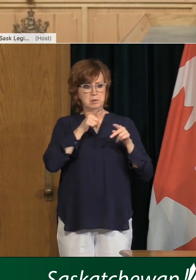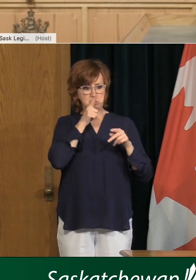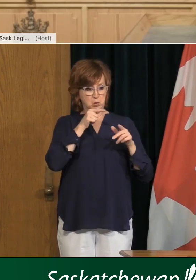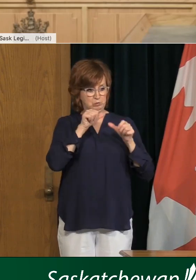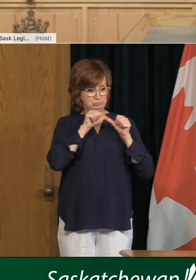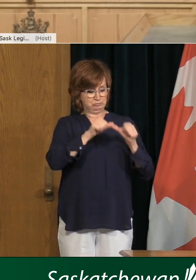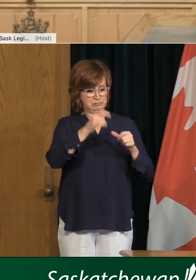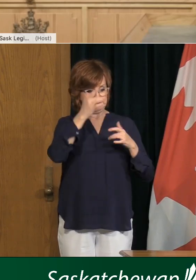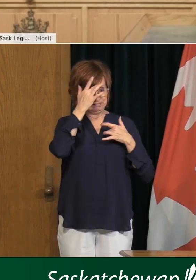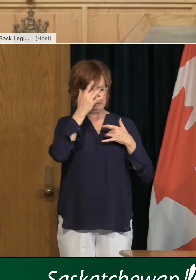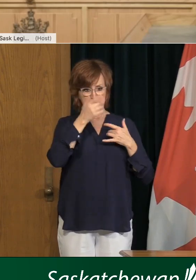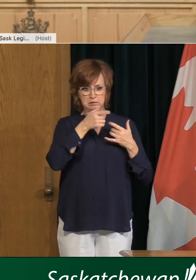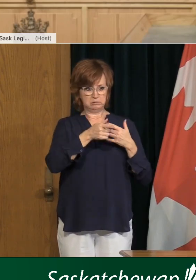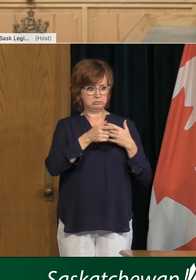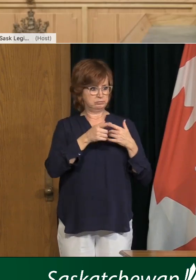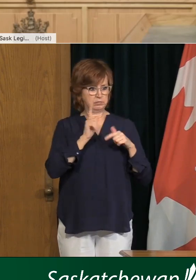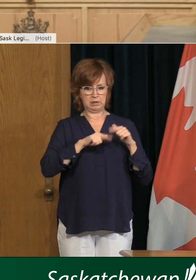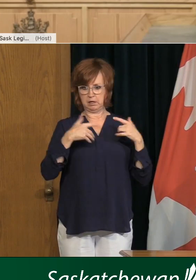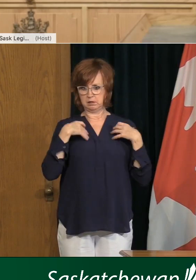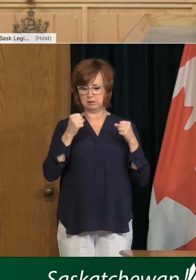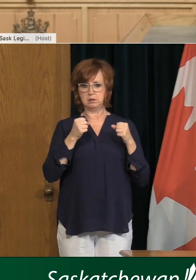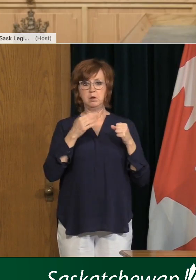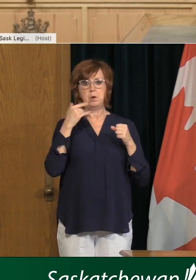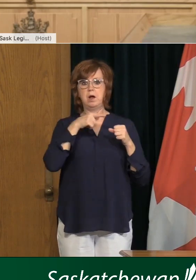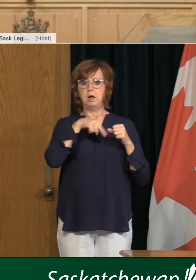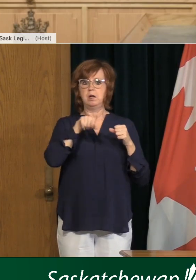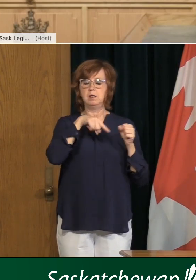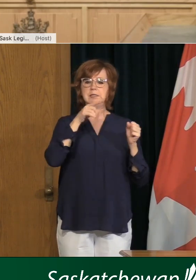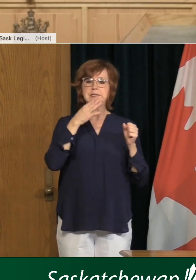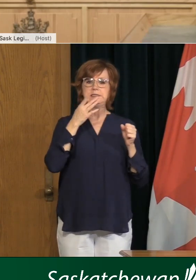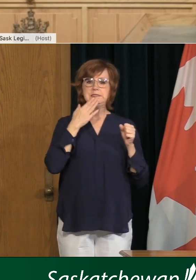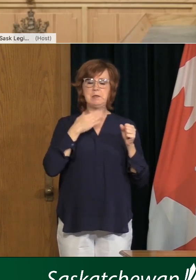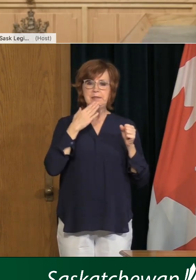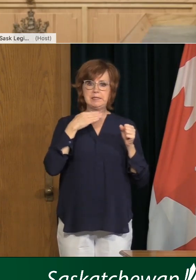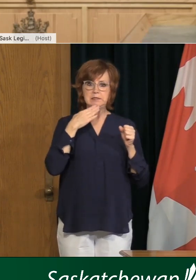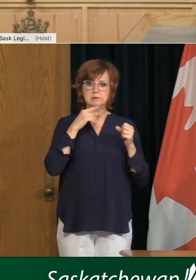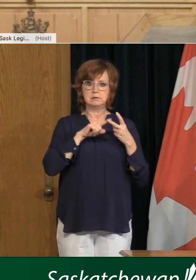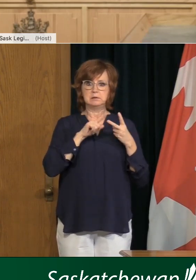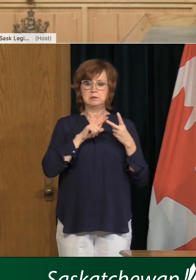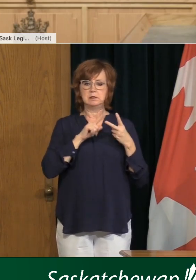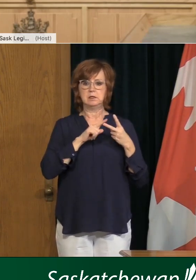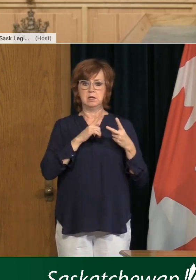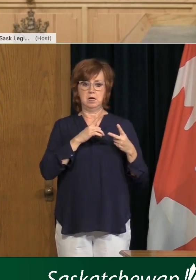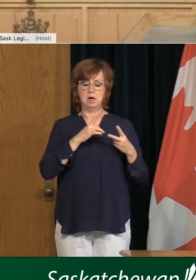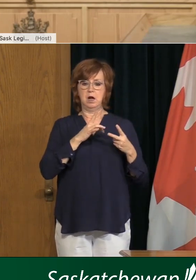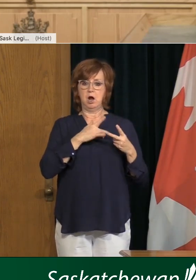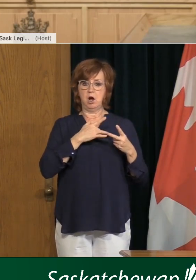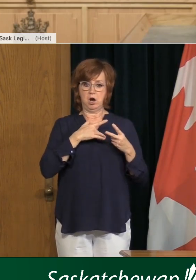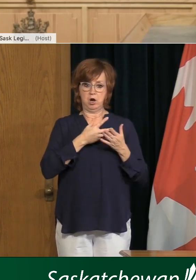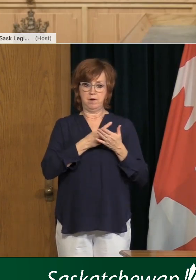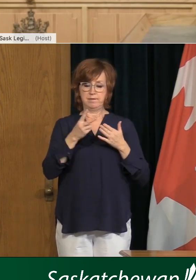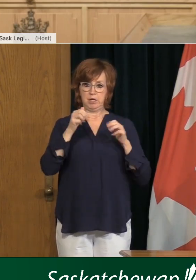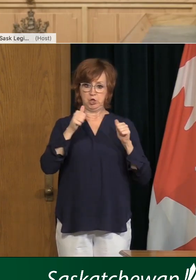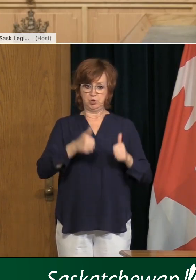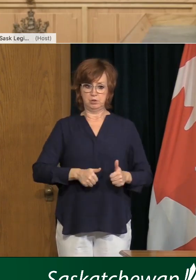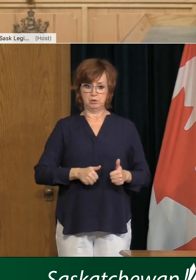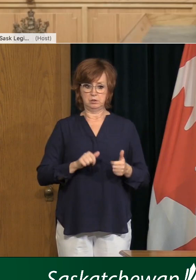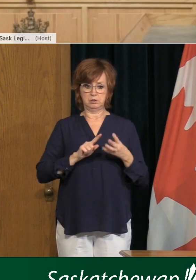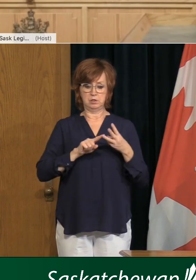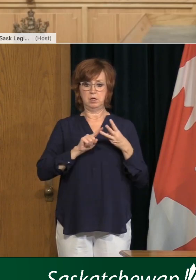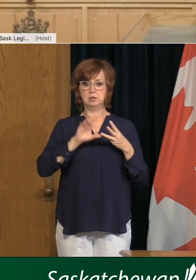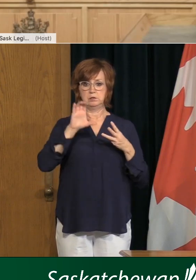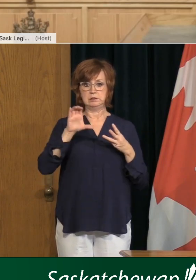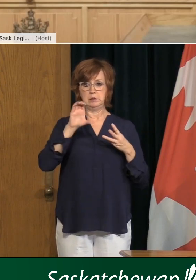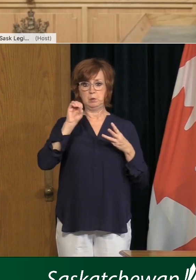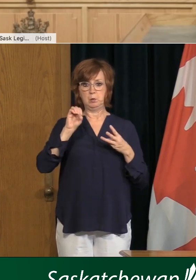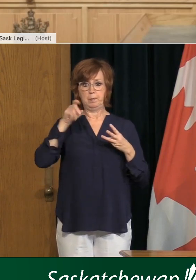services, so services for people who have diabetes, congestive heart failure, and COPD, for example, but